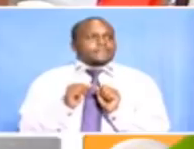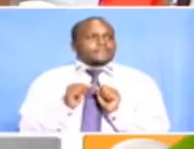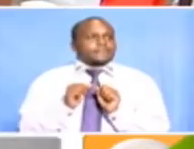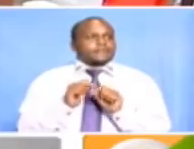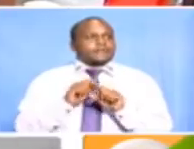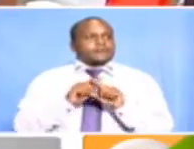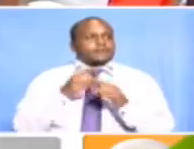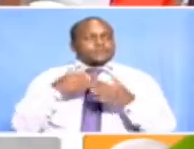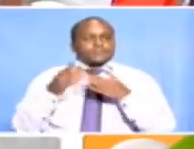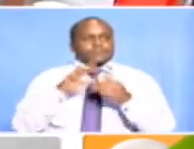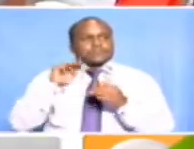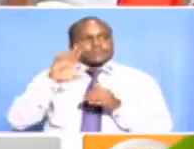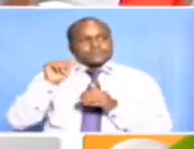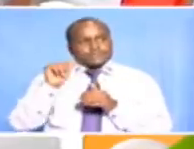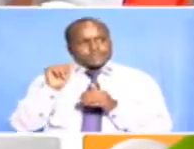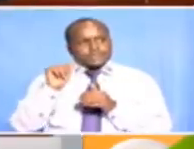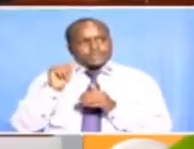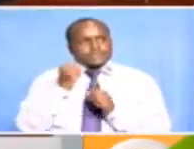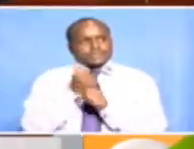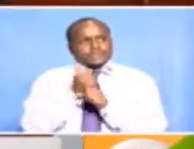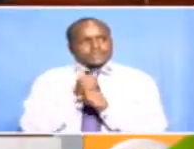whatever the MCS did, it is within their